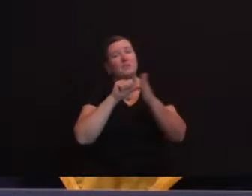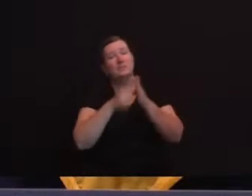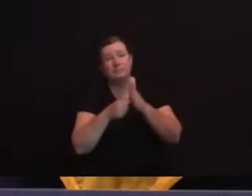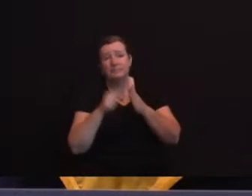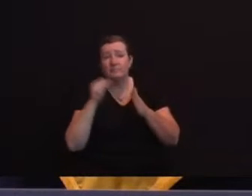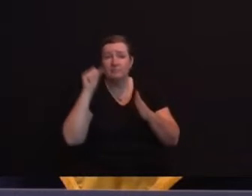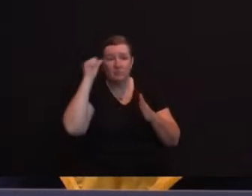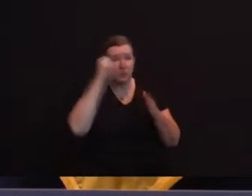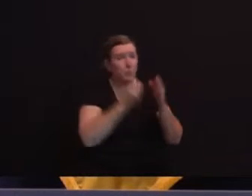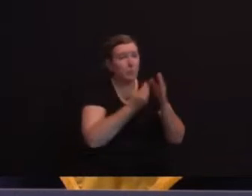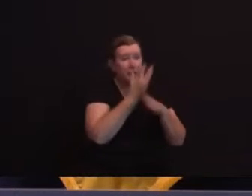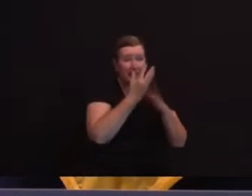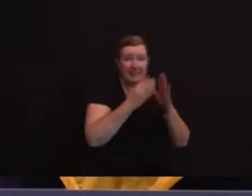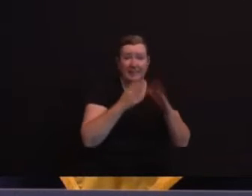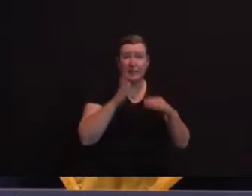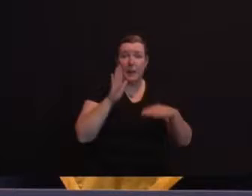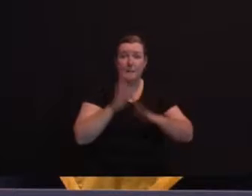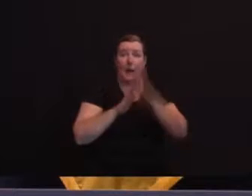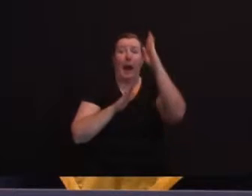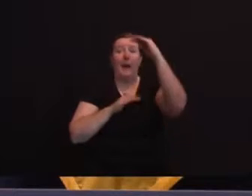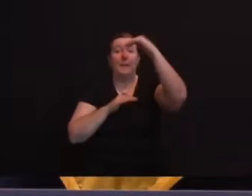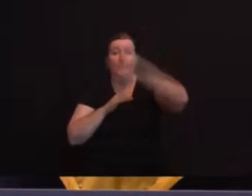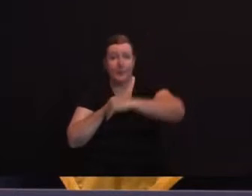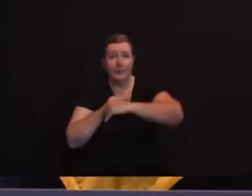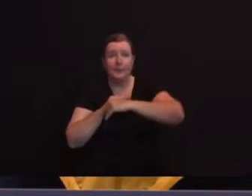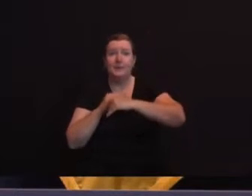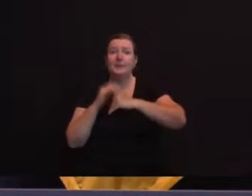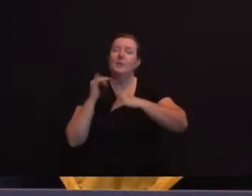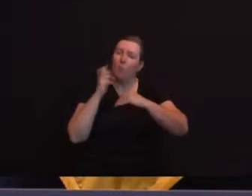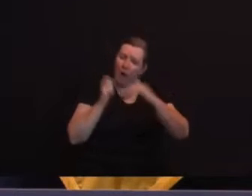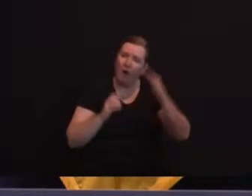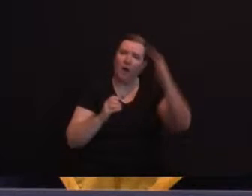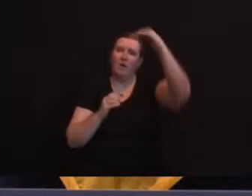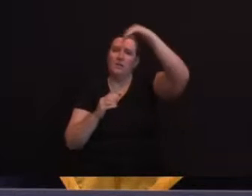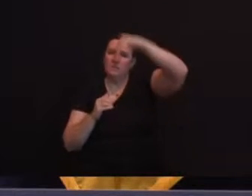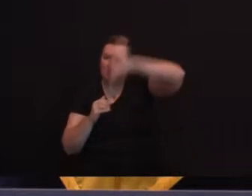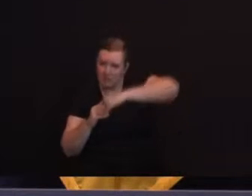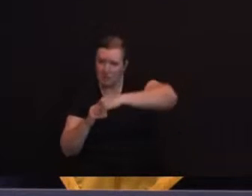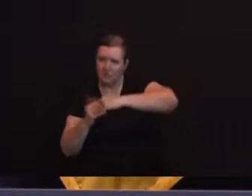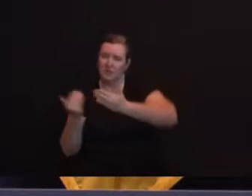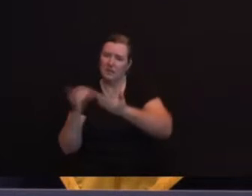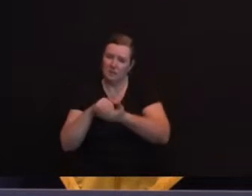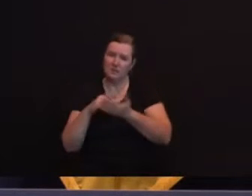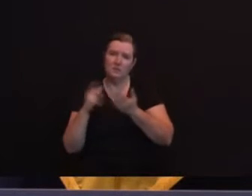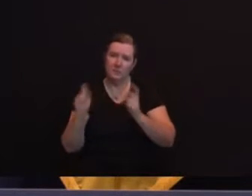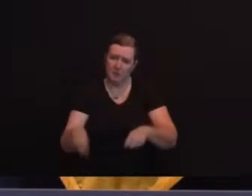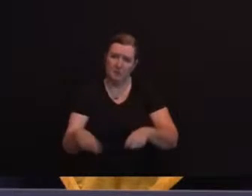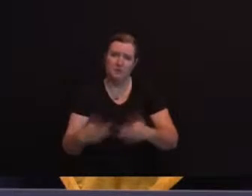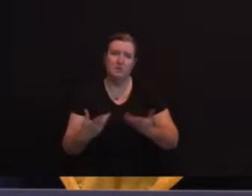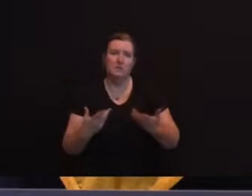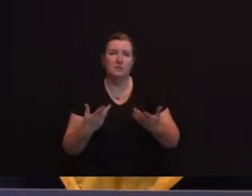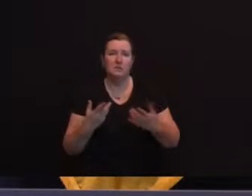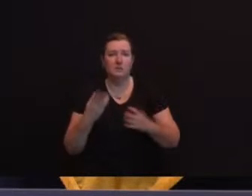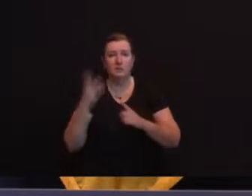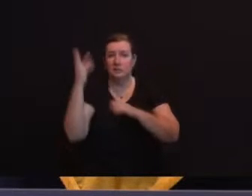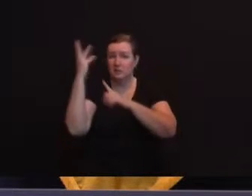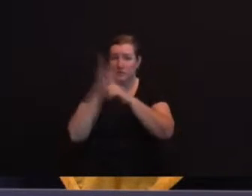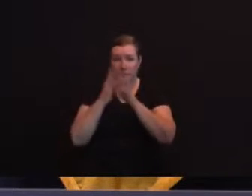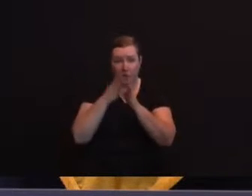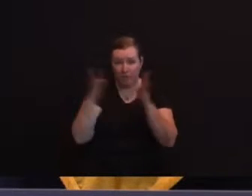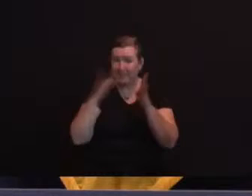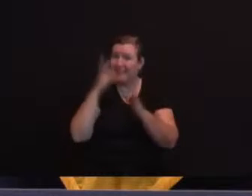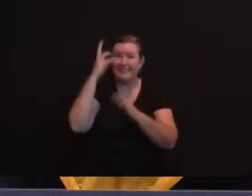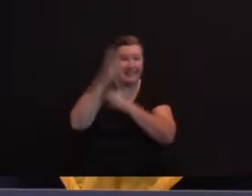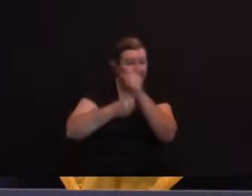it, but we have to do it again. And Judy said, and I'm with her, we're talking about 6 months here, not 6 years, not 6 decades, not a